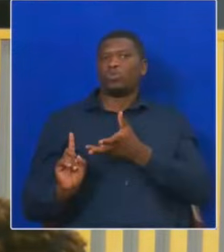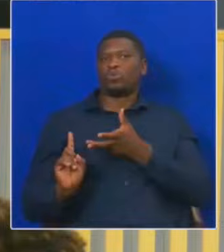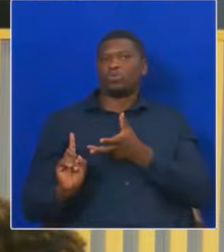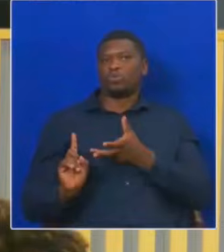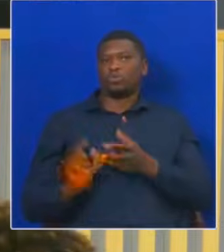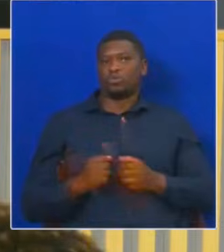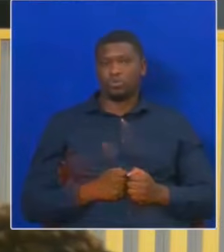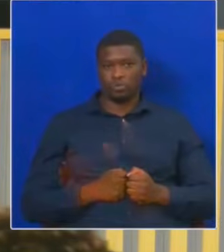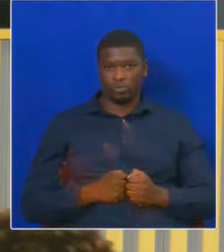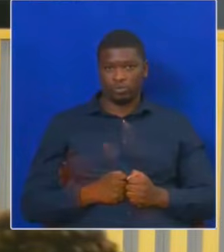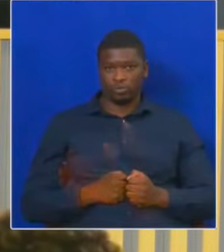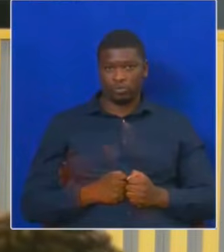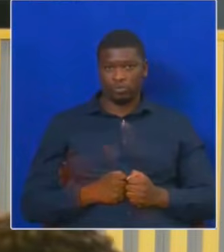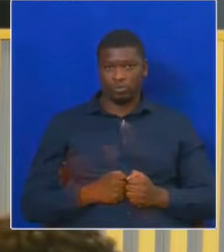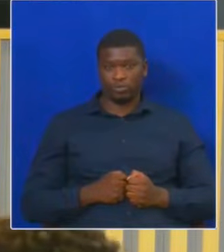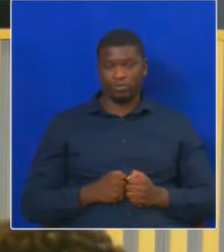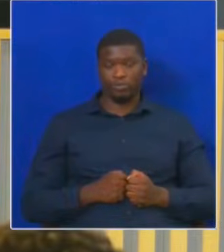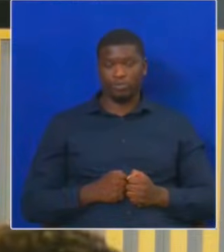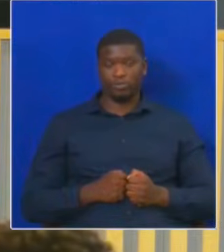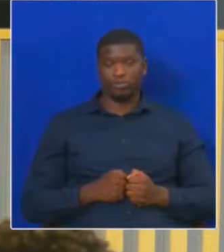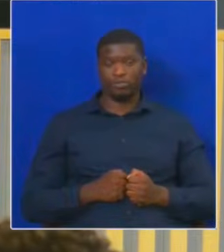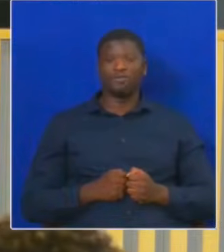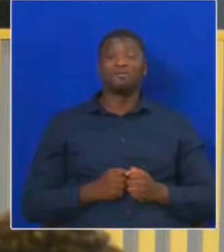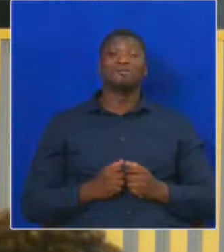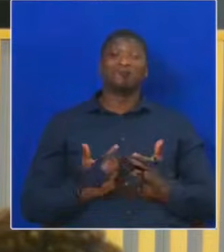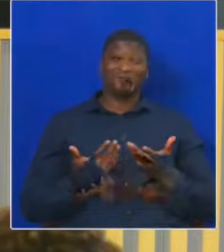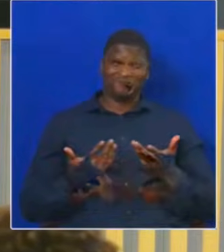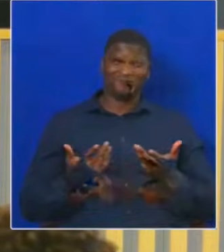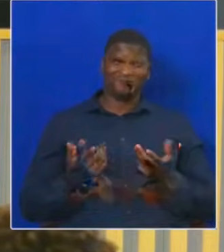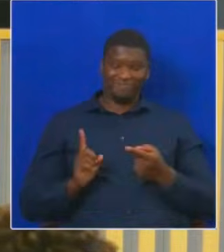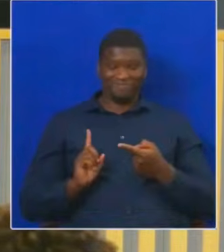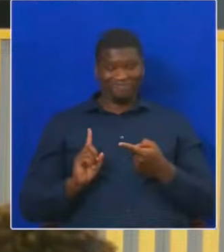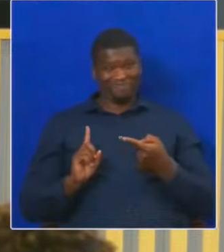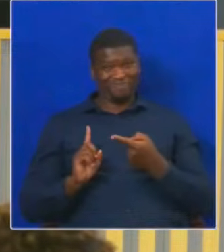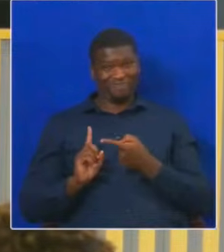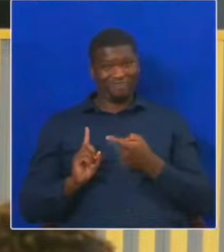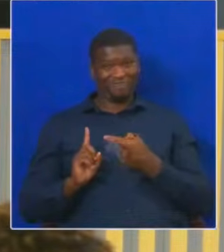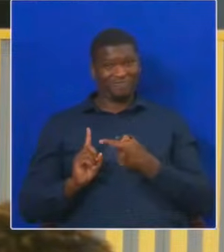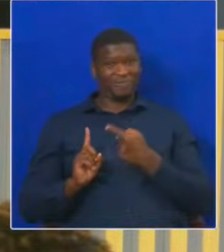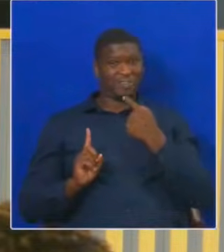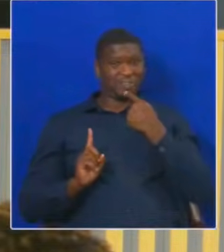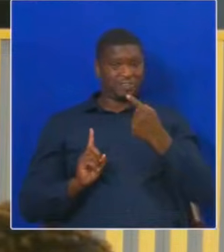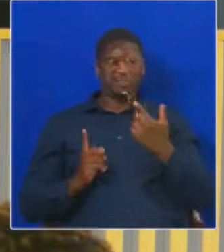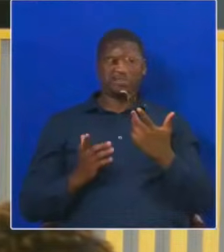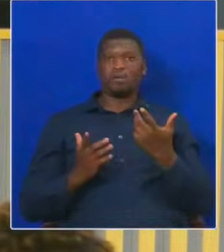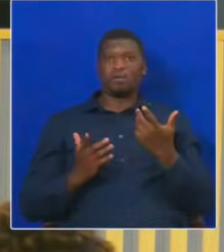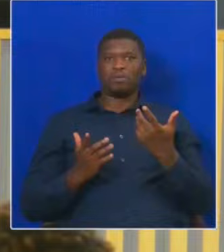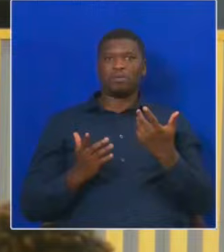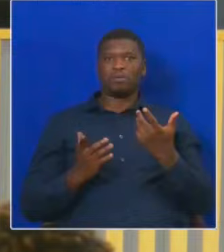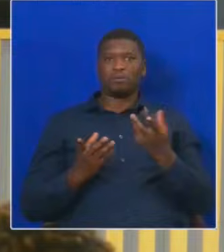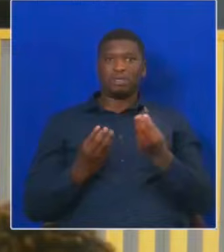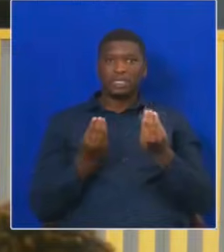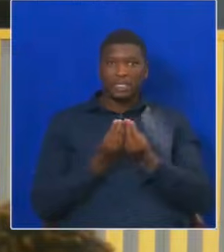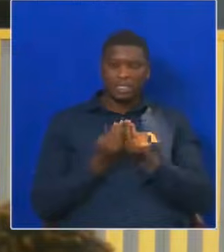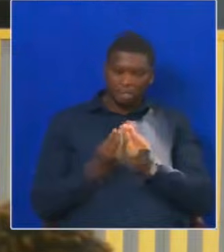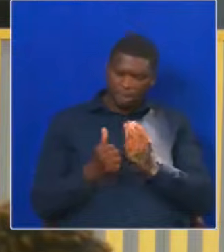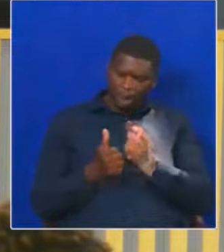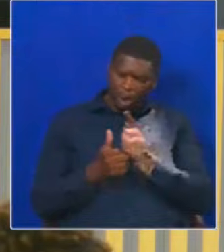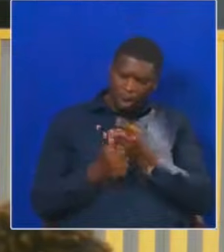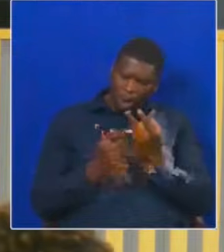And he demanded that the aforesaid items were